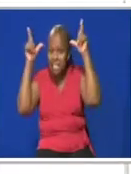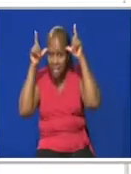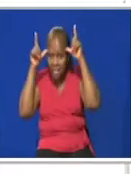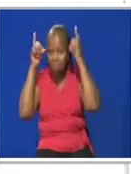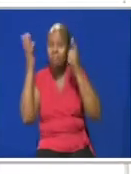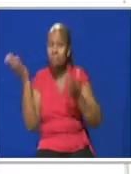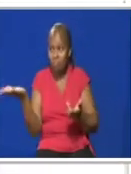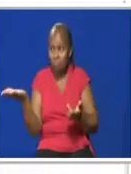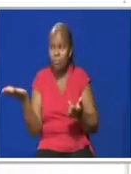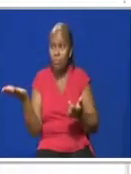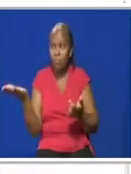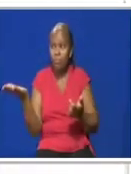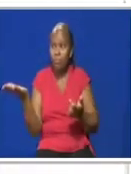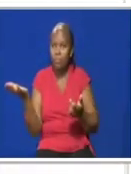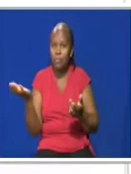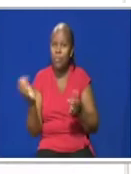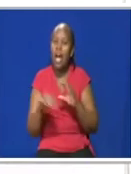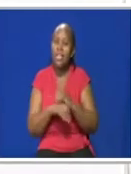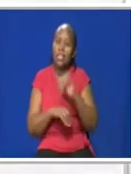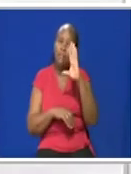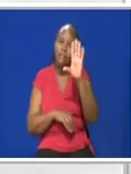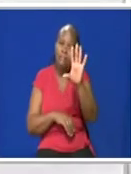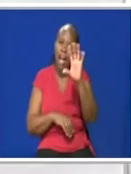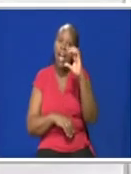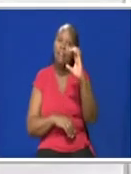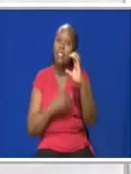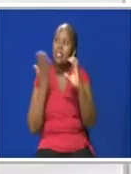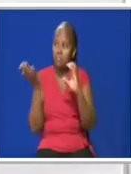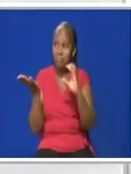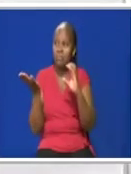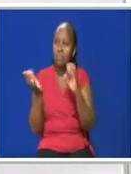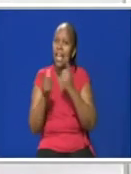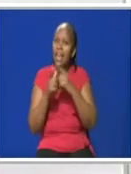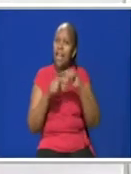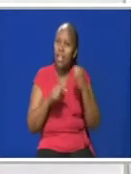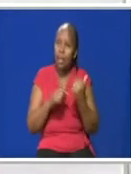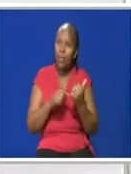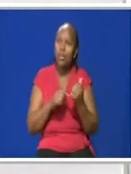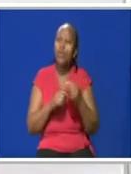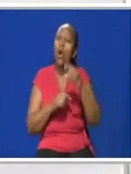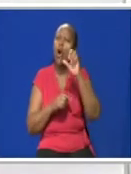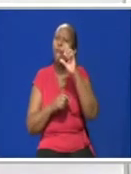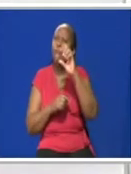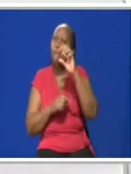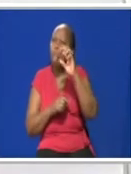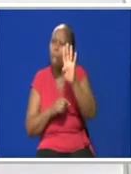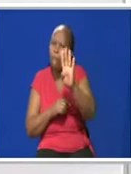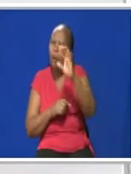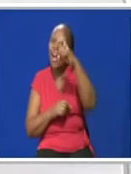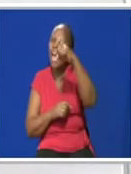cows. So I get my answer will be 5c. The other one is